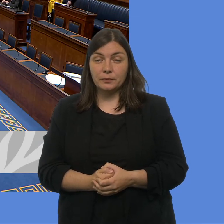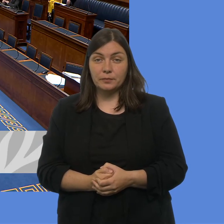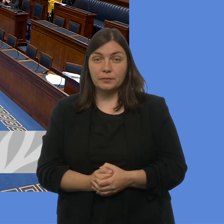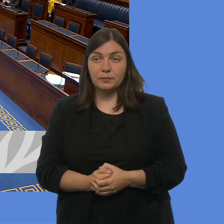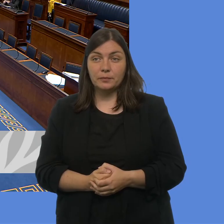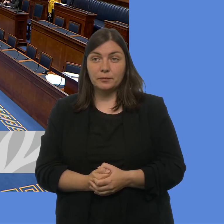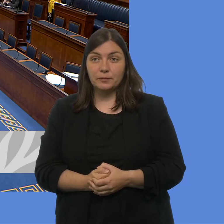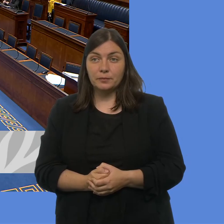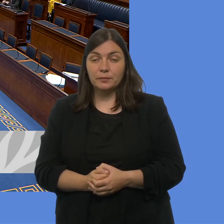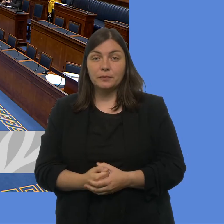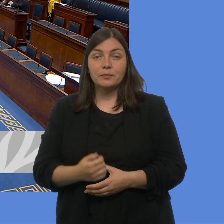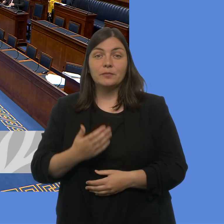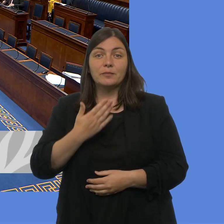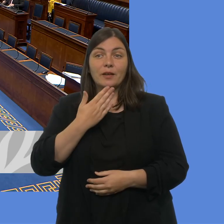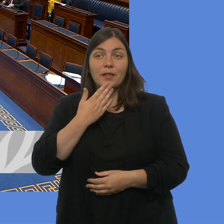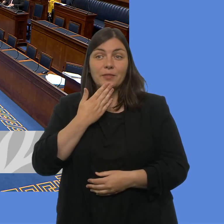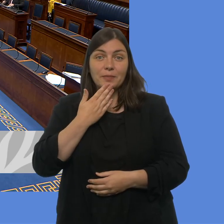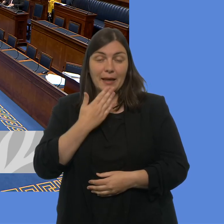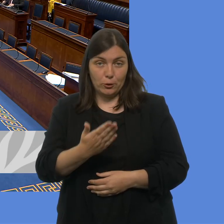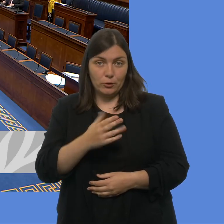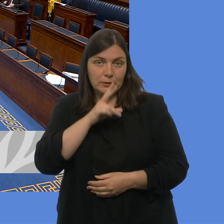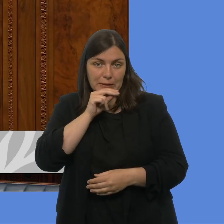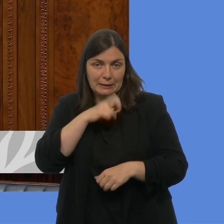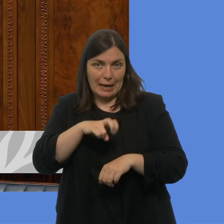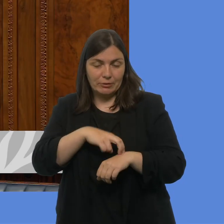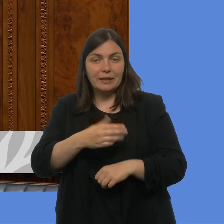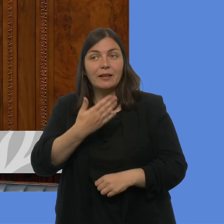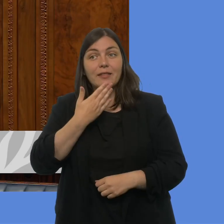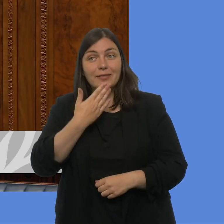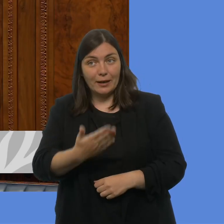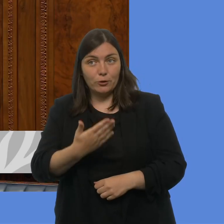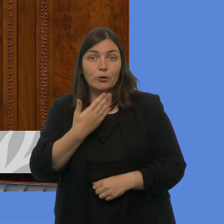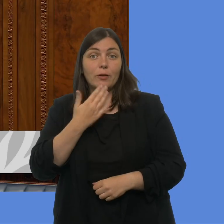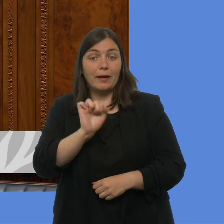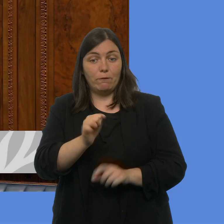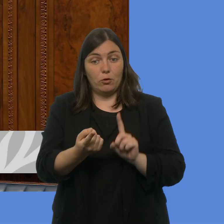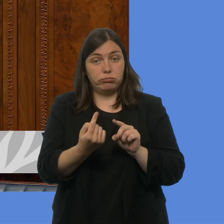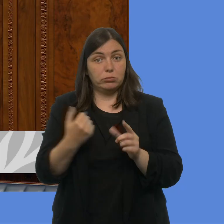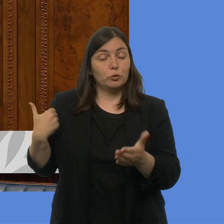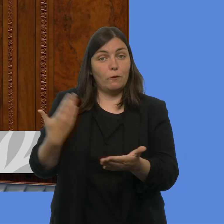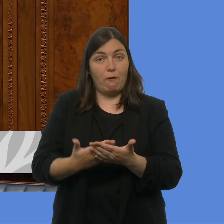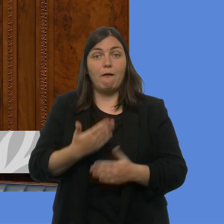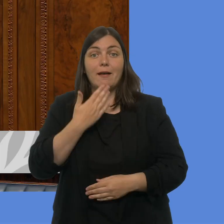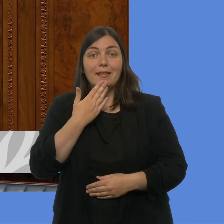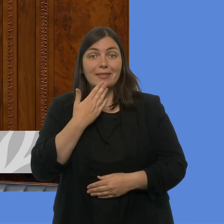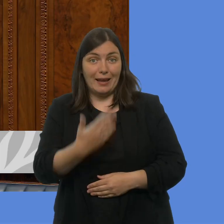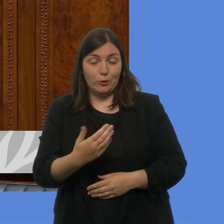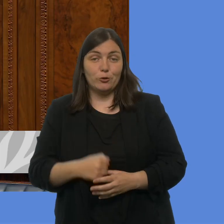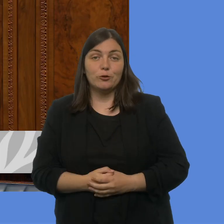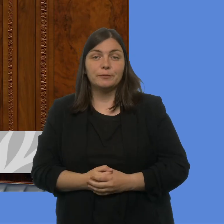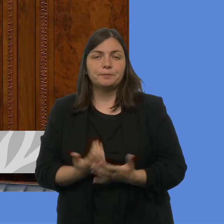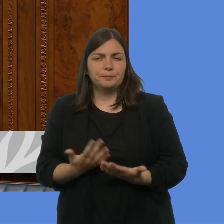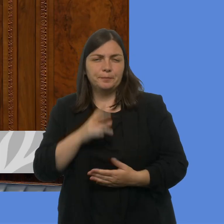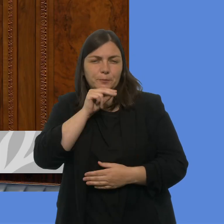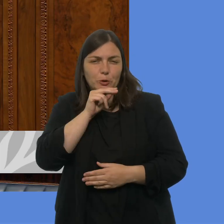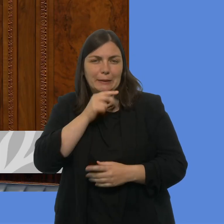Thank you, Madam Principal Deputy Speaker, and I thank the Minister for her answer so far. Development of the Meanin Square site by